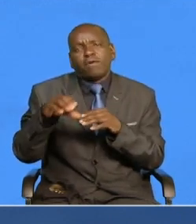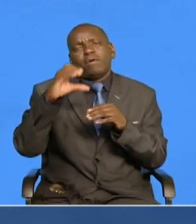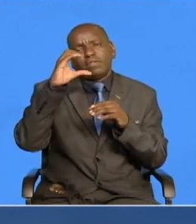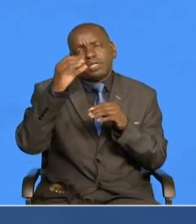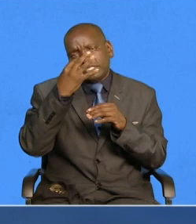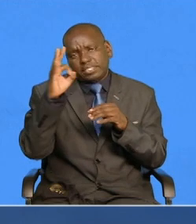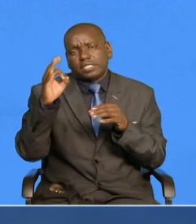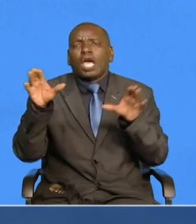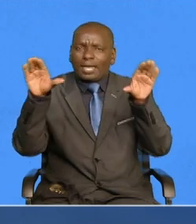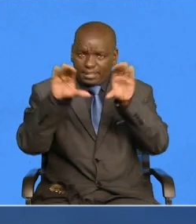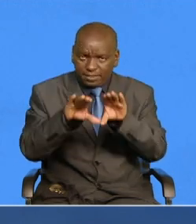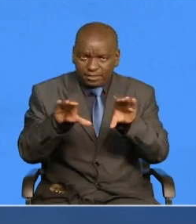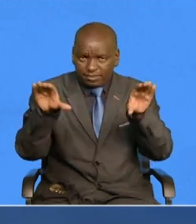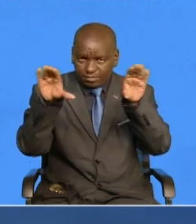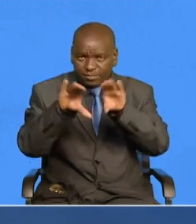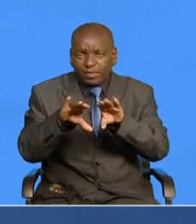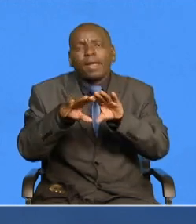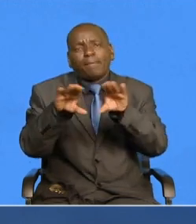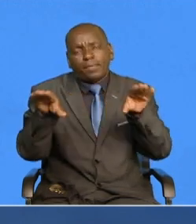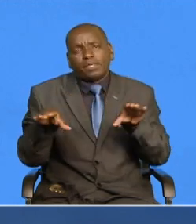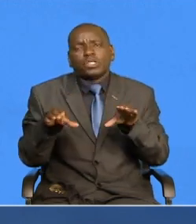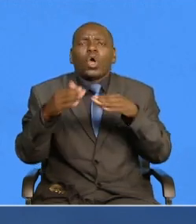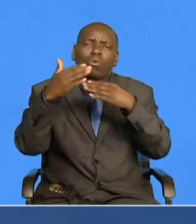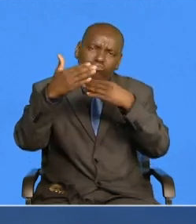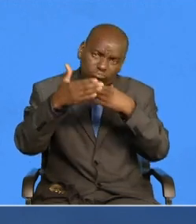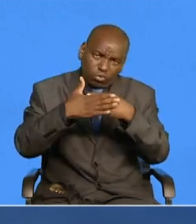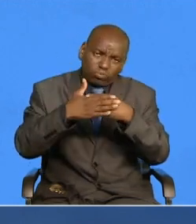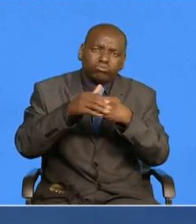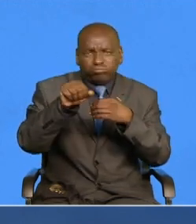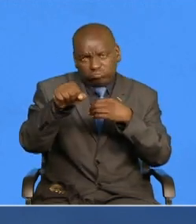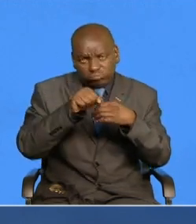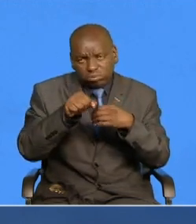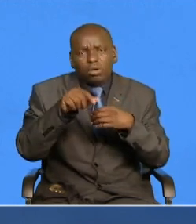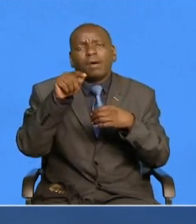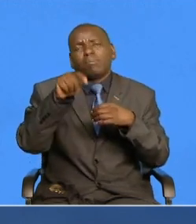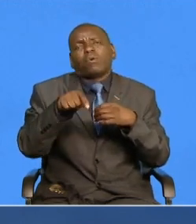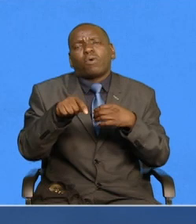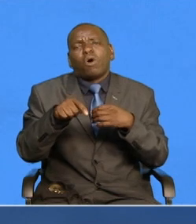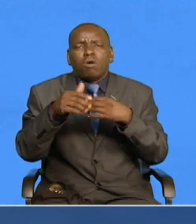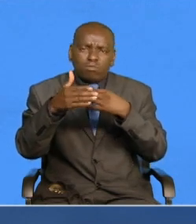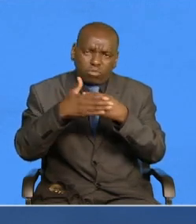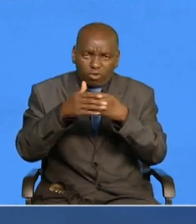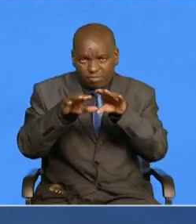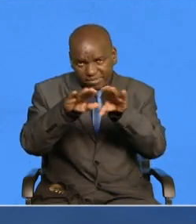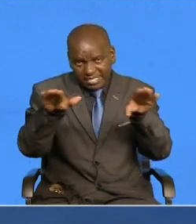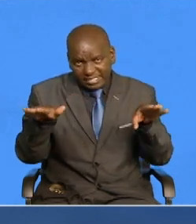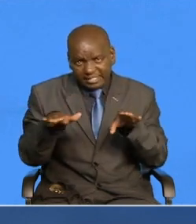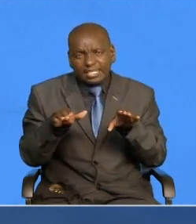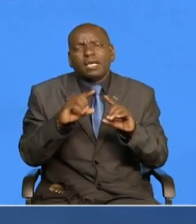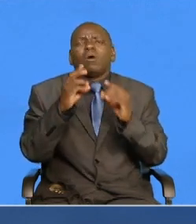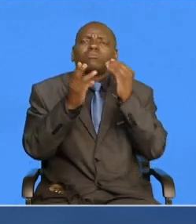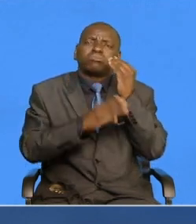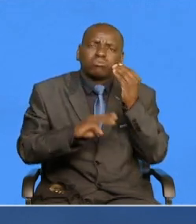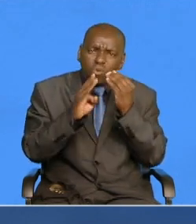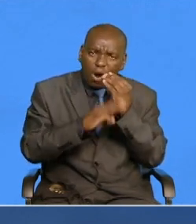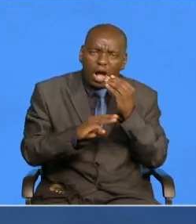C's: crowded places, close contact settings, and confined places which have very